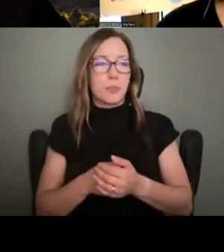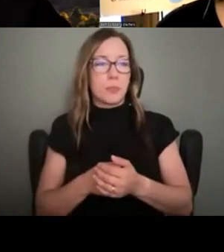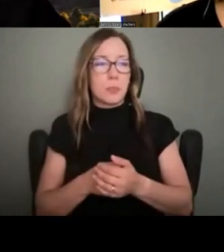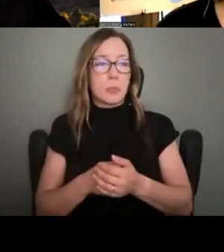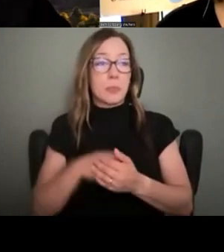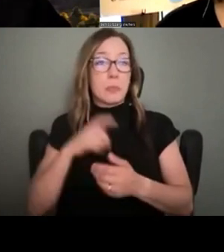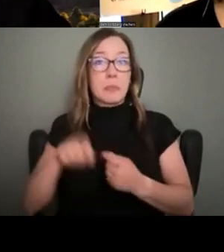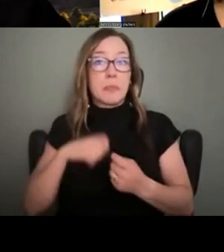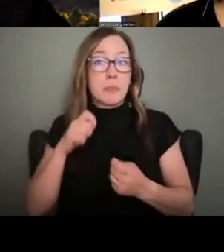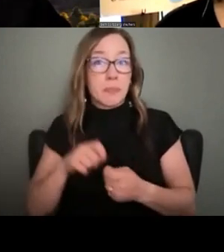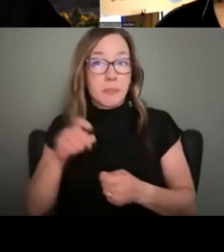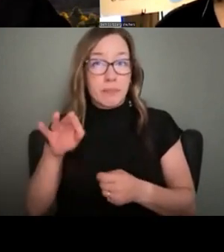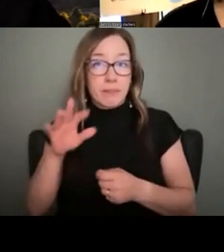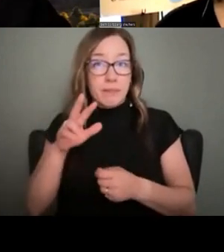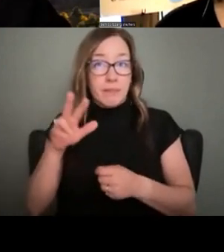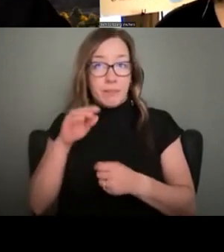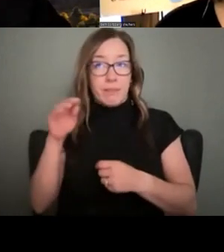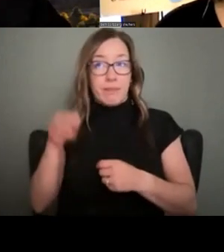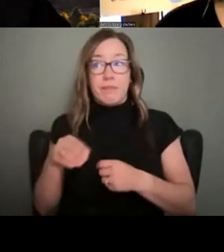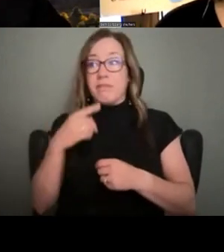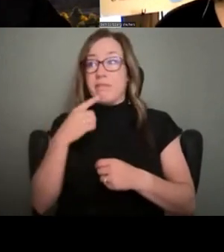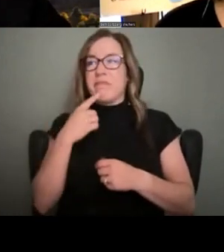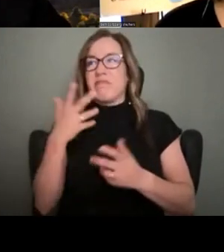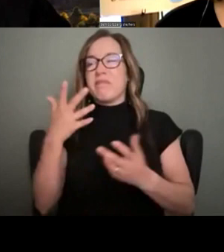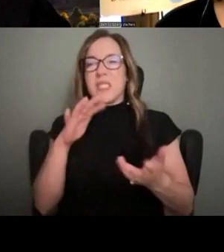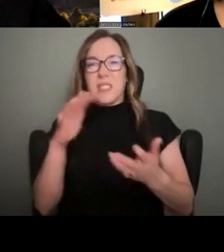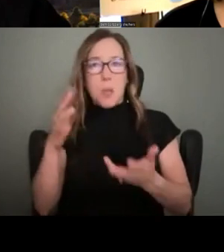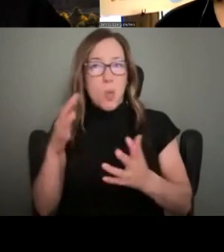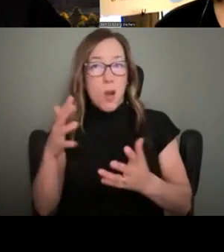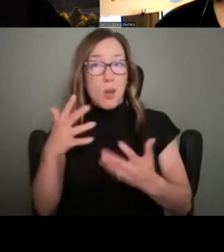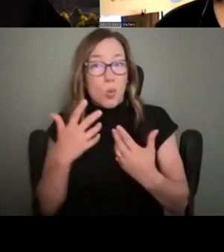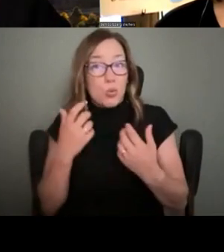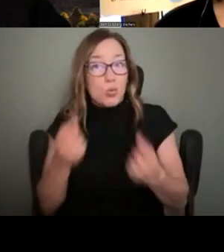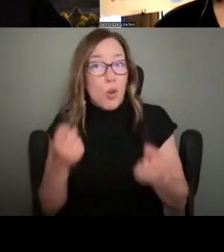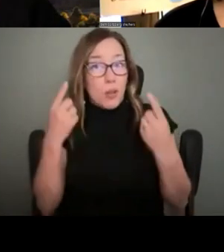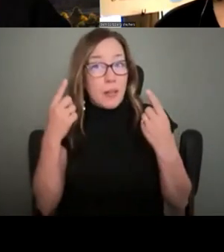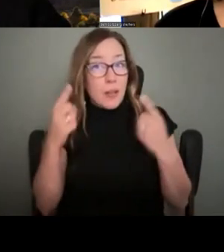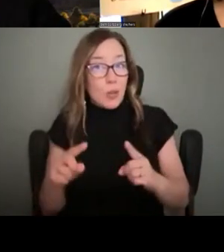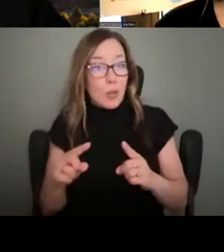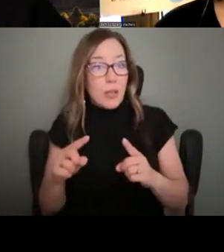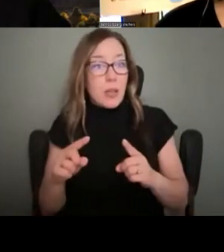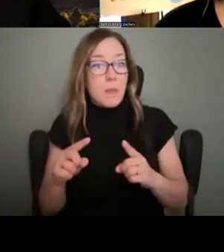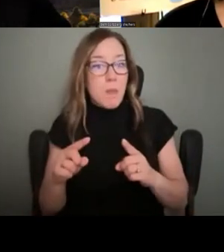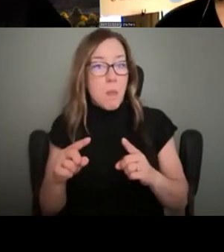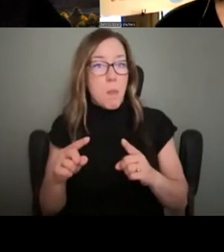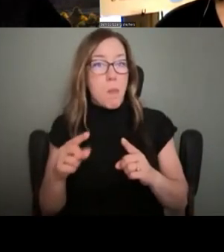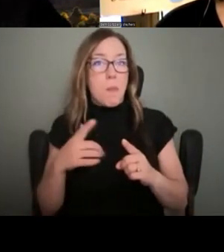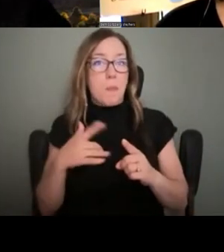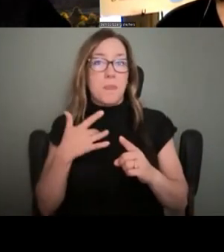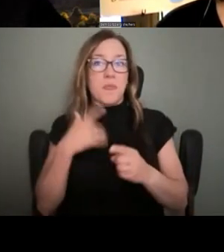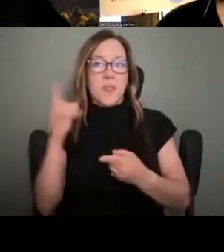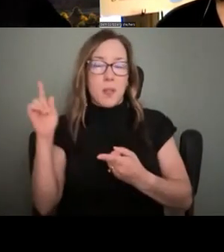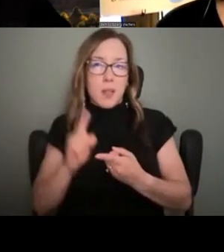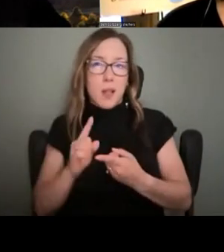Specifically, 93% said that they somewhat or strongly agreed that I feel less